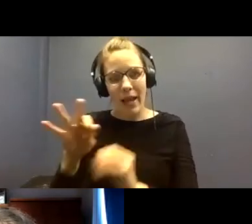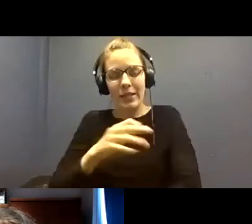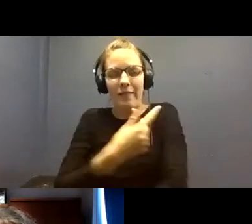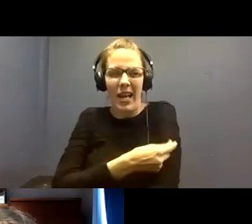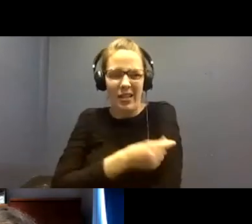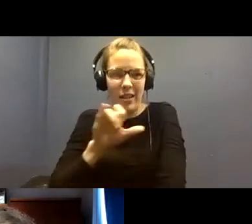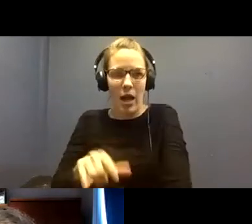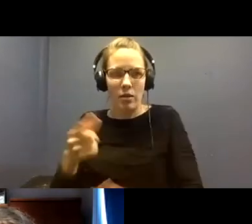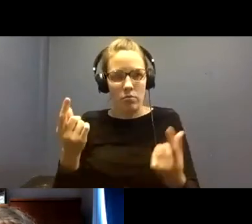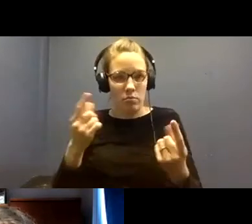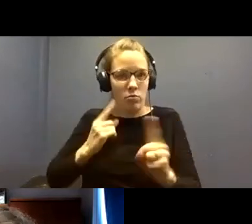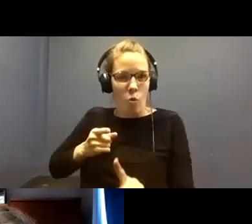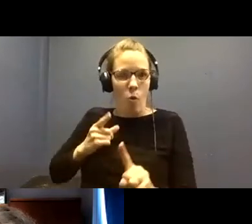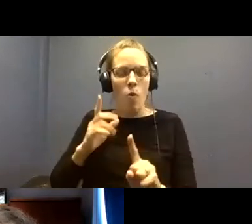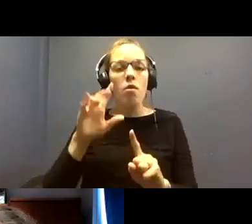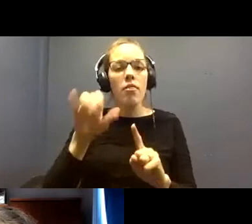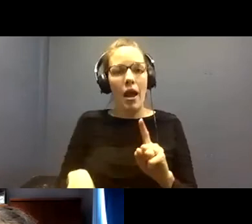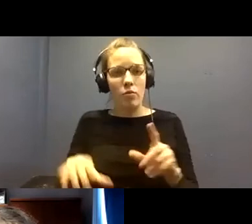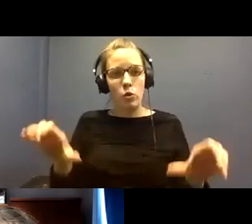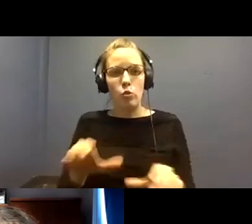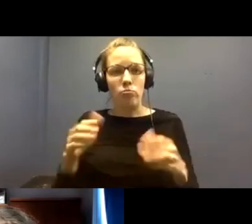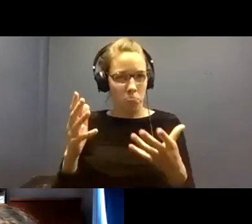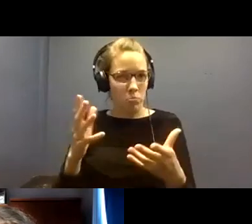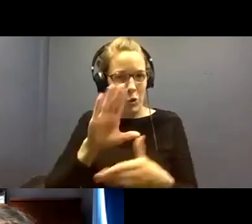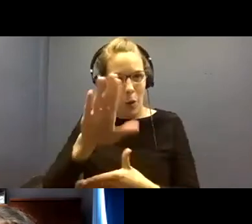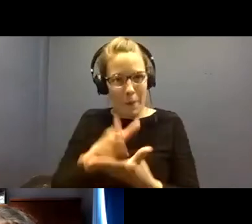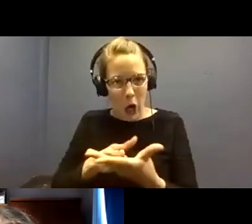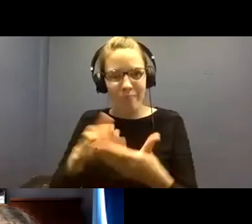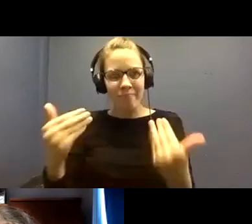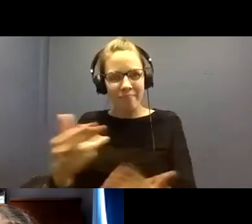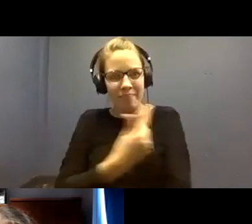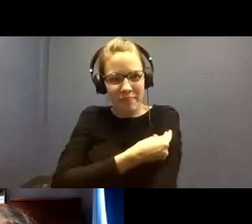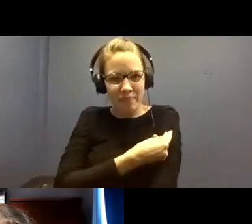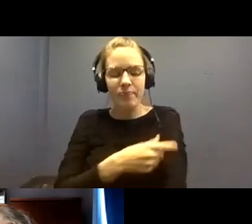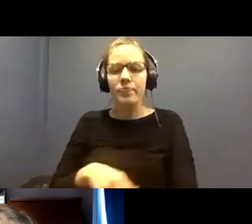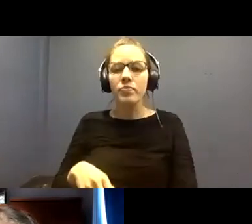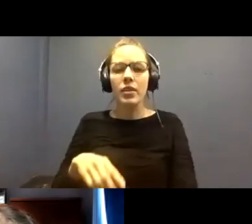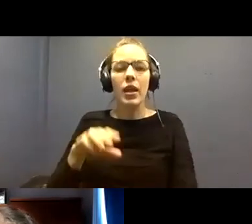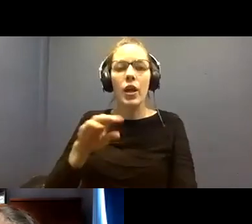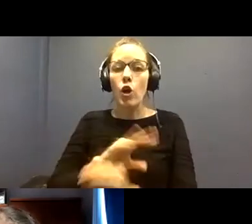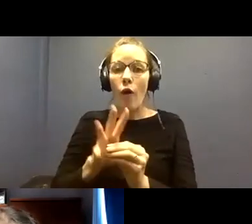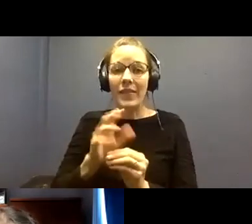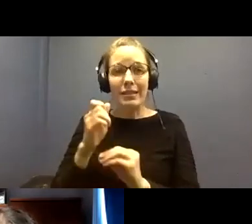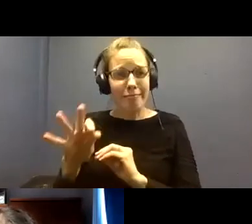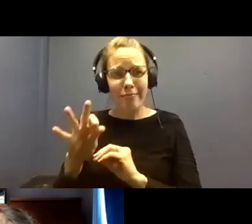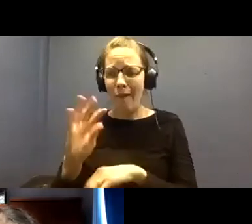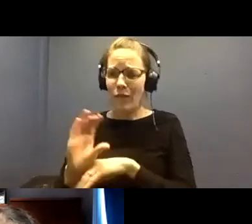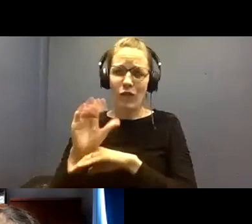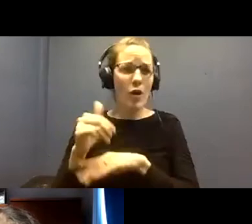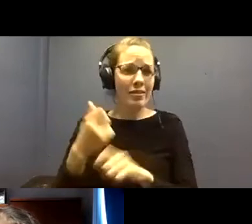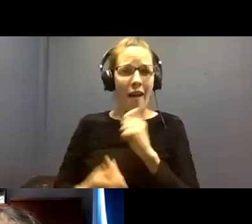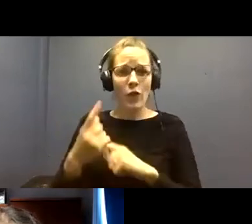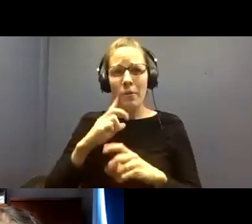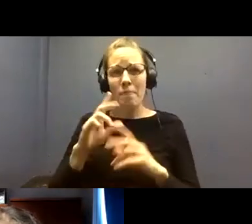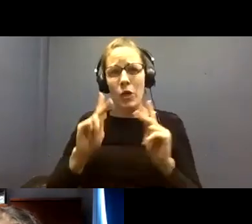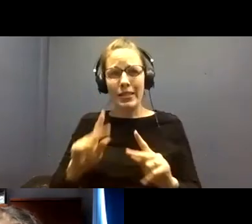us if we all do our part and get vaccinated. COVID-19 has forced nearly every person in our community to